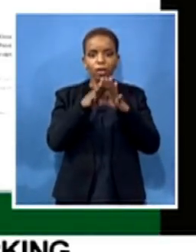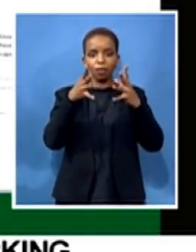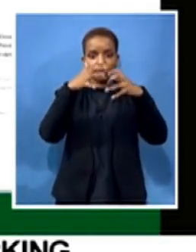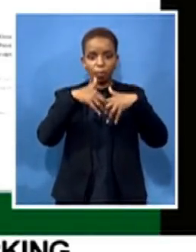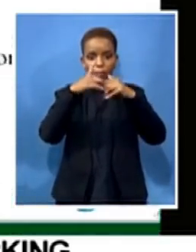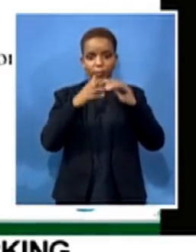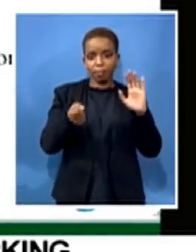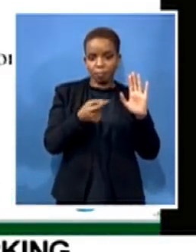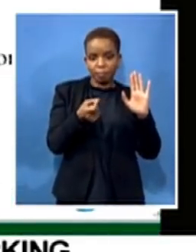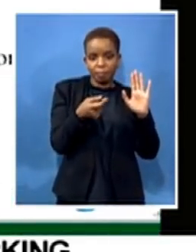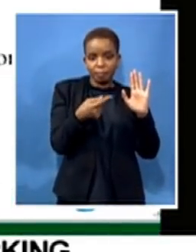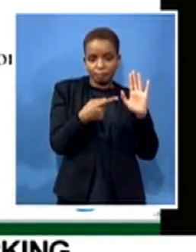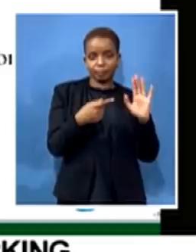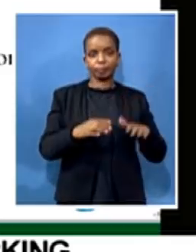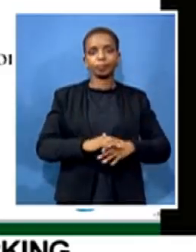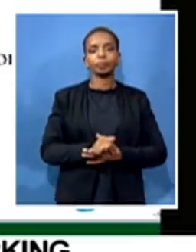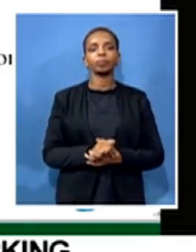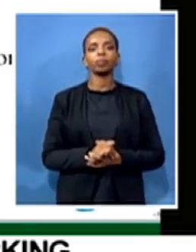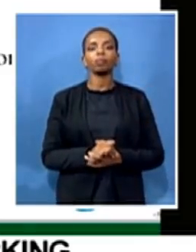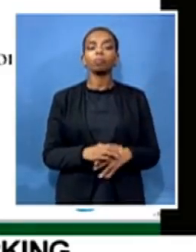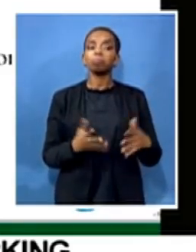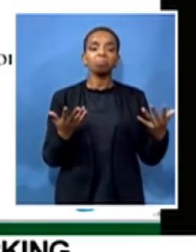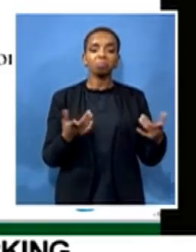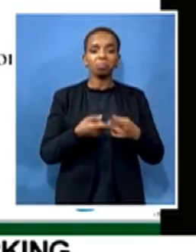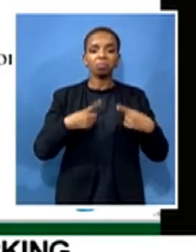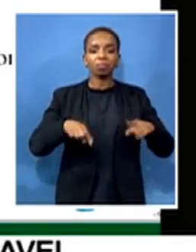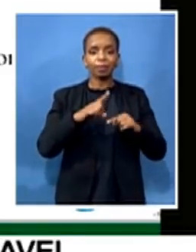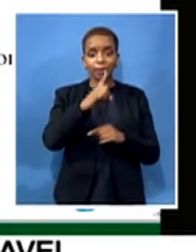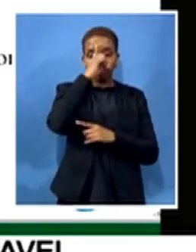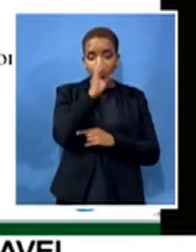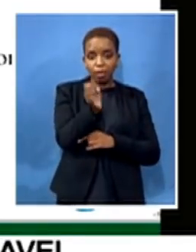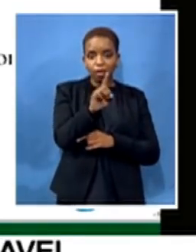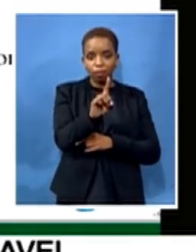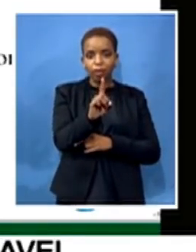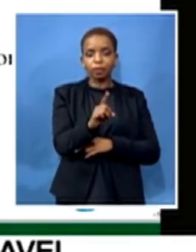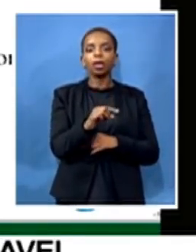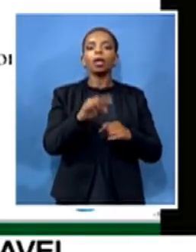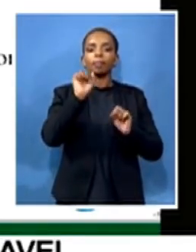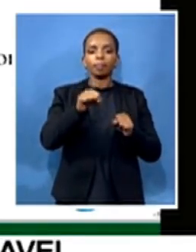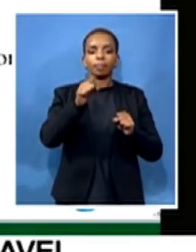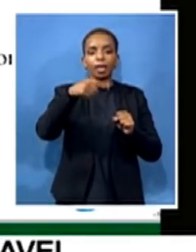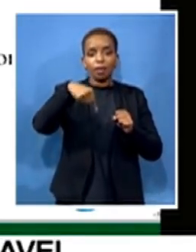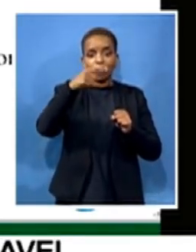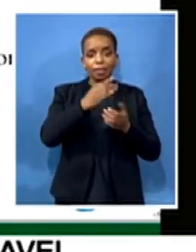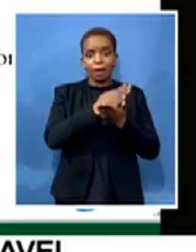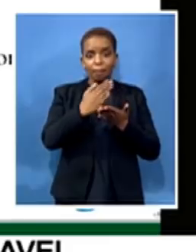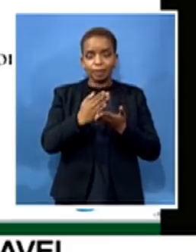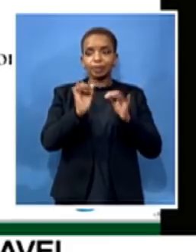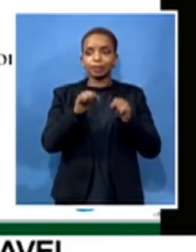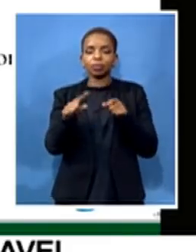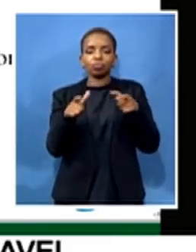we believe, therefore, we've been able to flatten the curve for the first part. But of course, I think it's important that